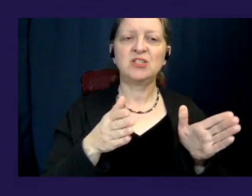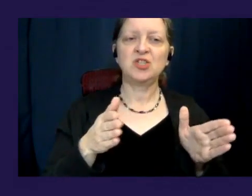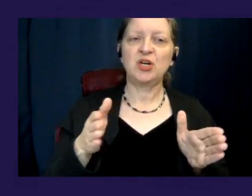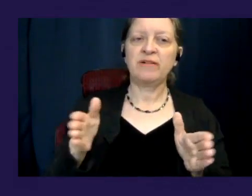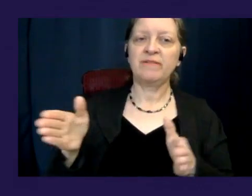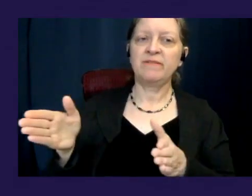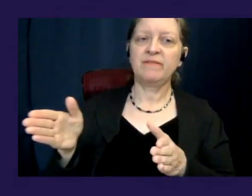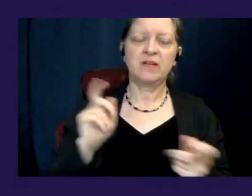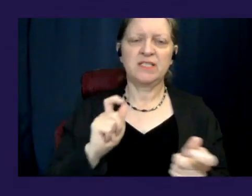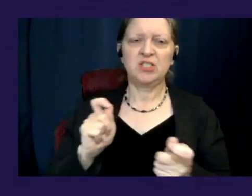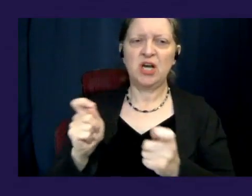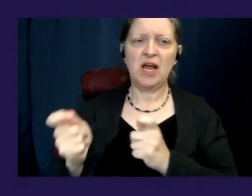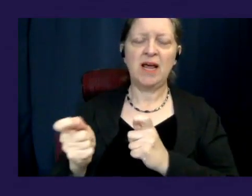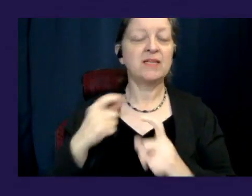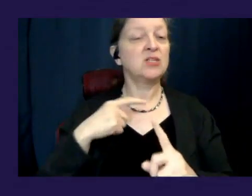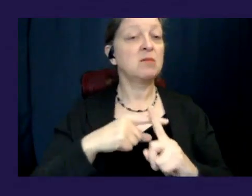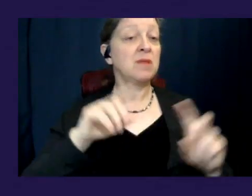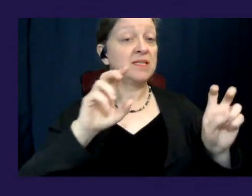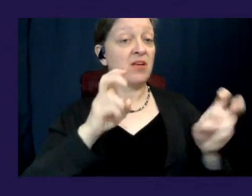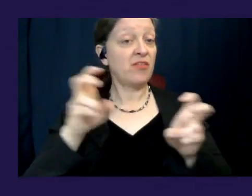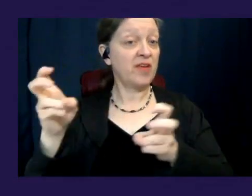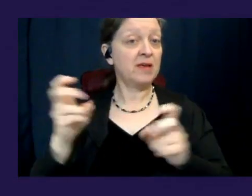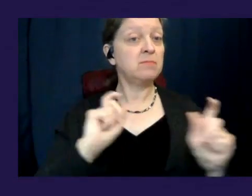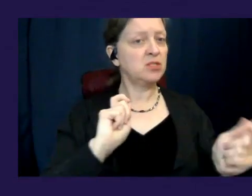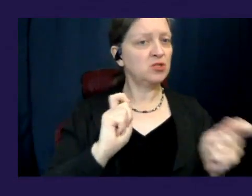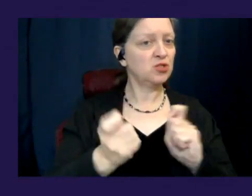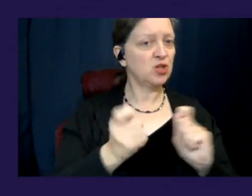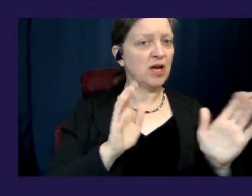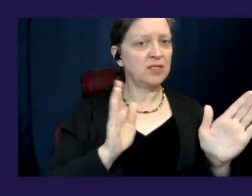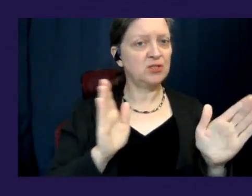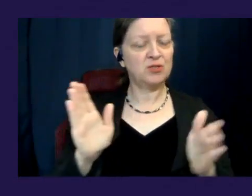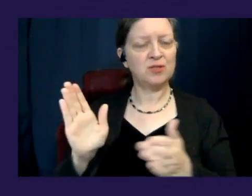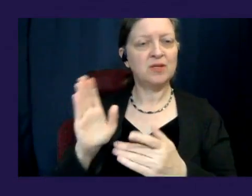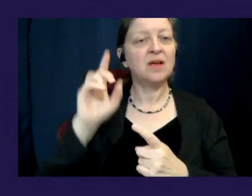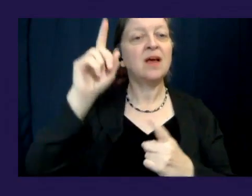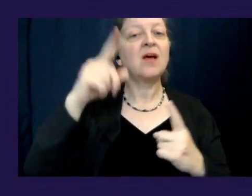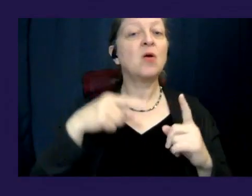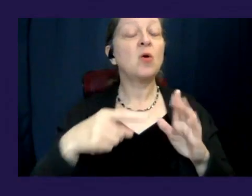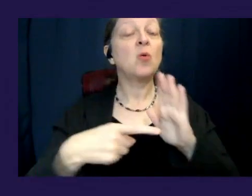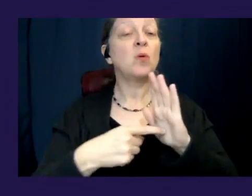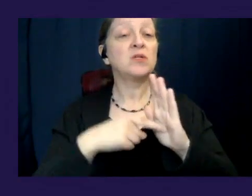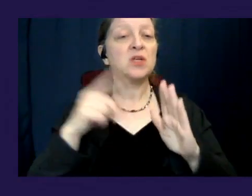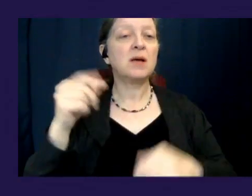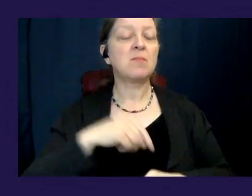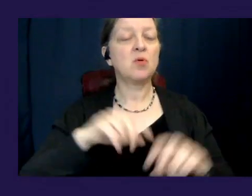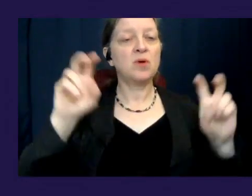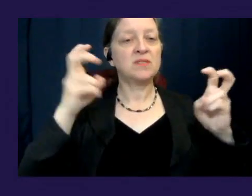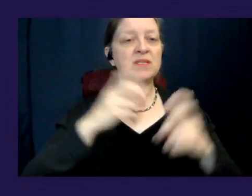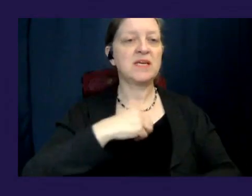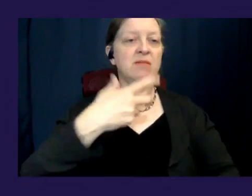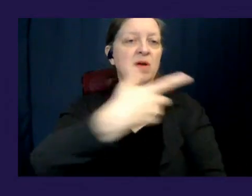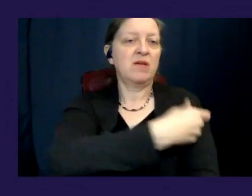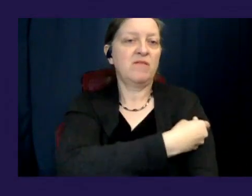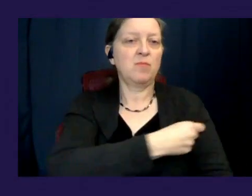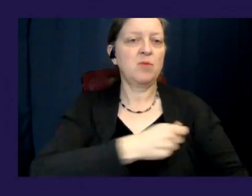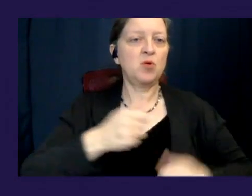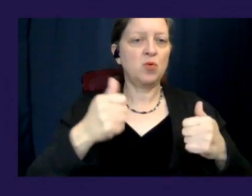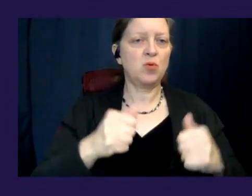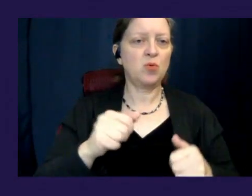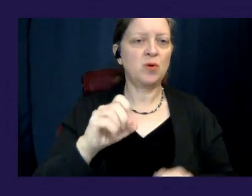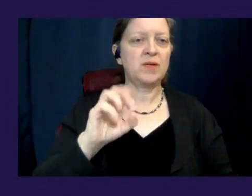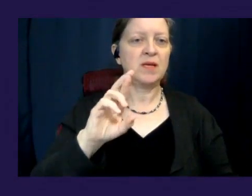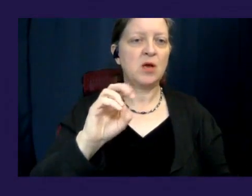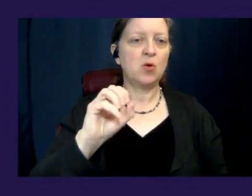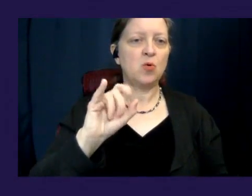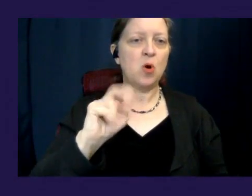the themes themselves. One of my favorite examples is the theme of immune erosion. That was extremely popular. And then probably by